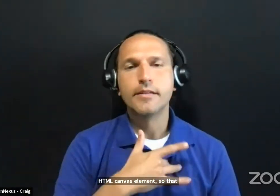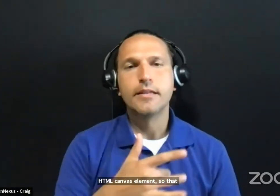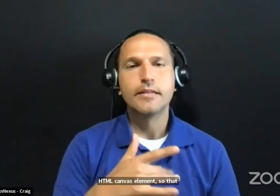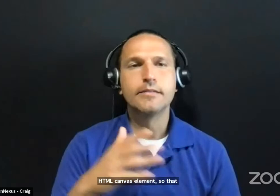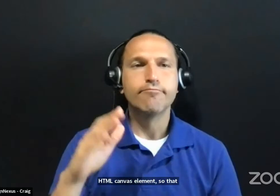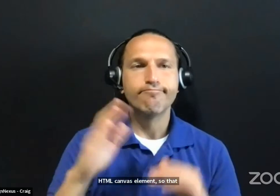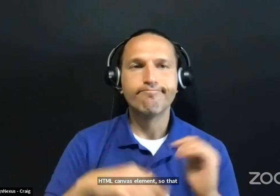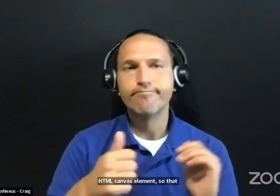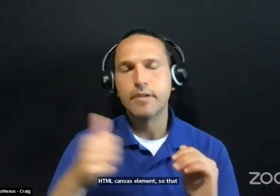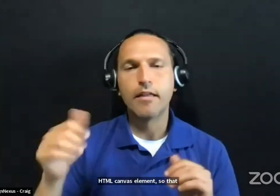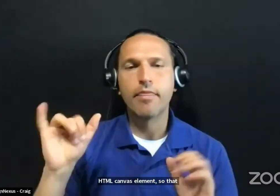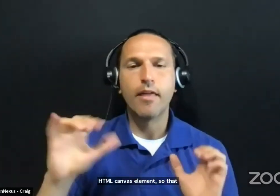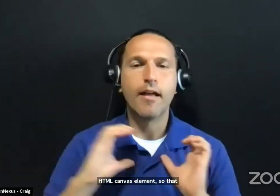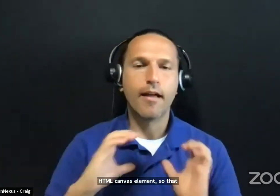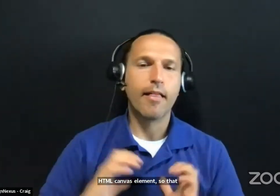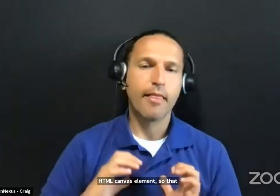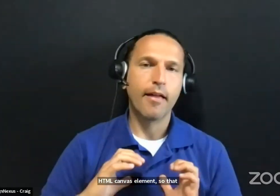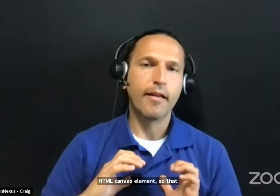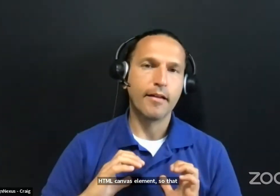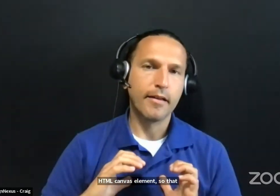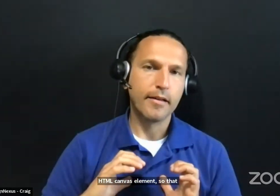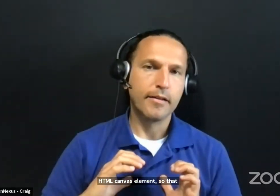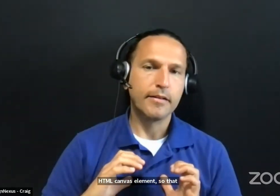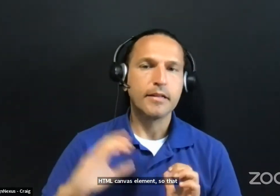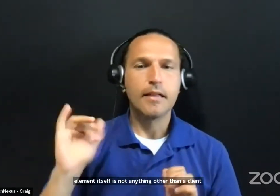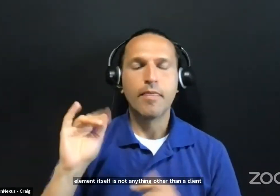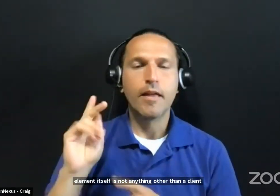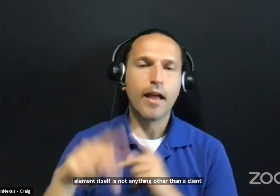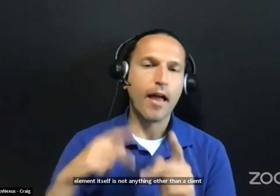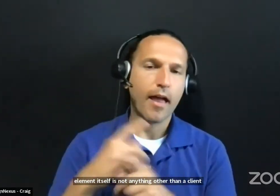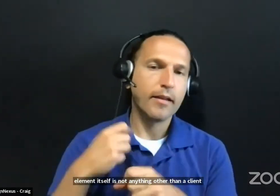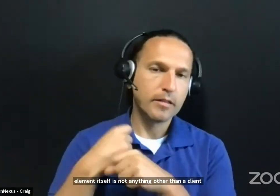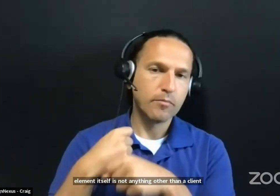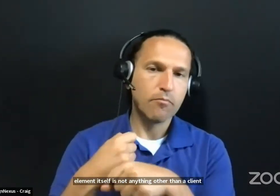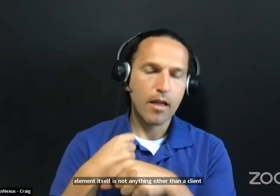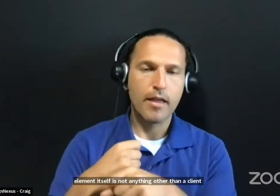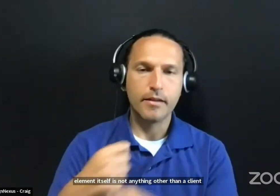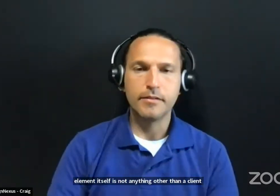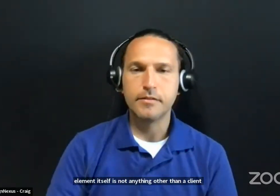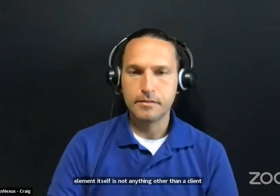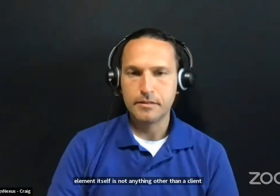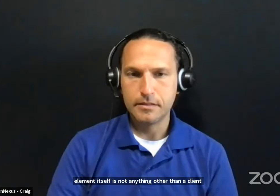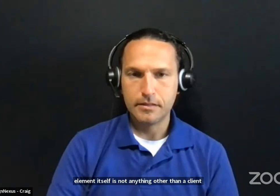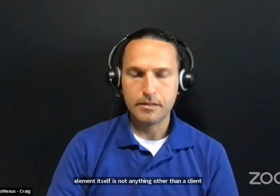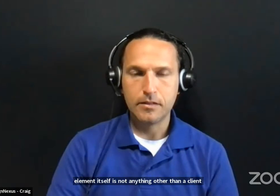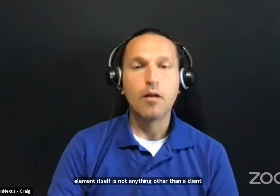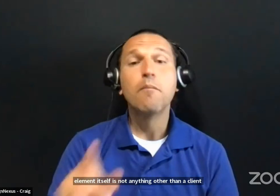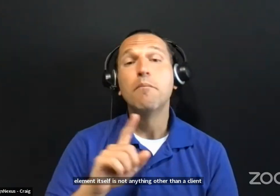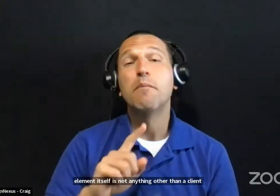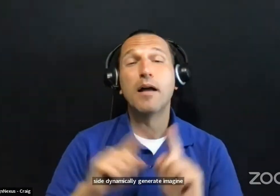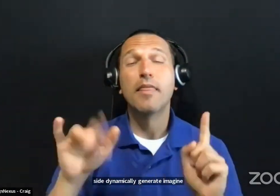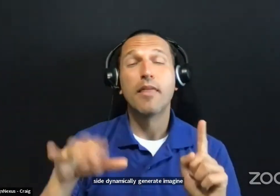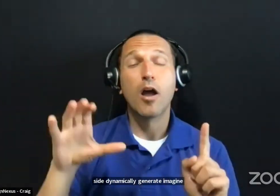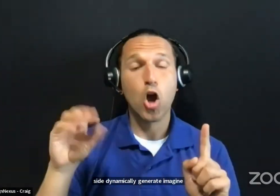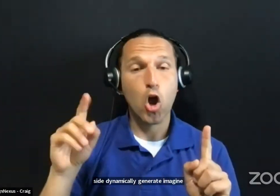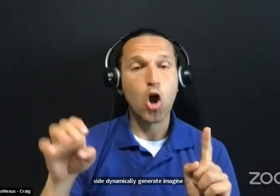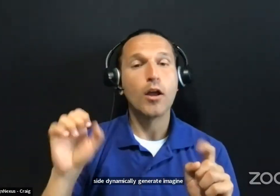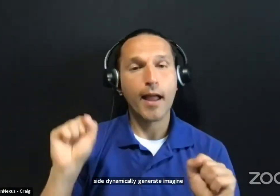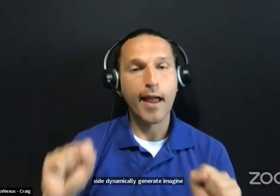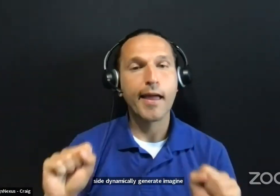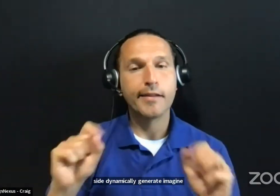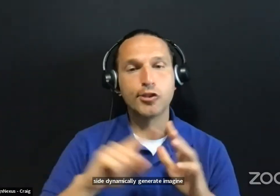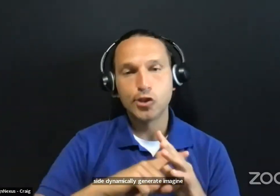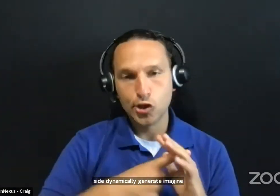than a client-side dynamically generated image. But the code, can start